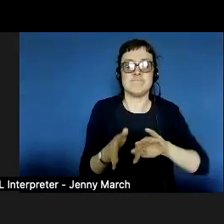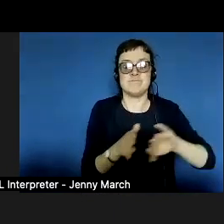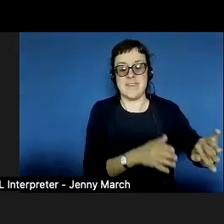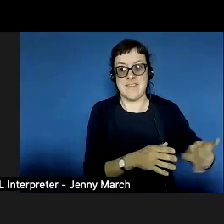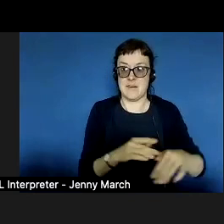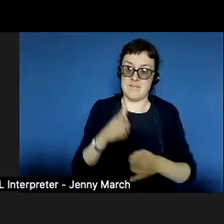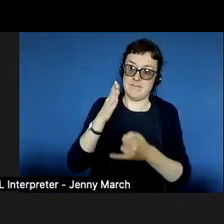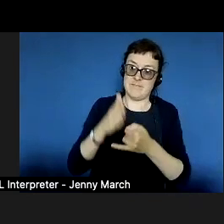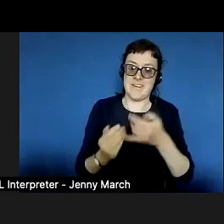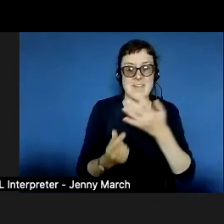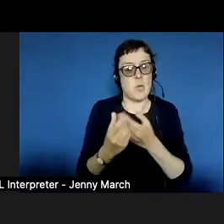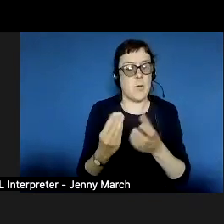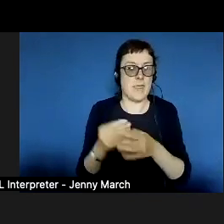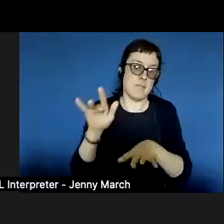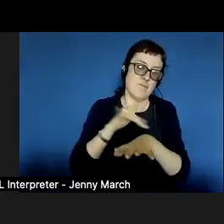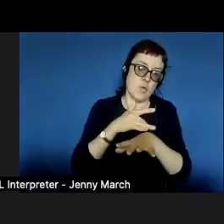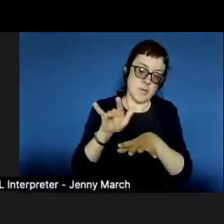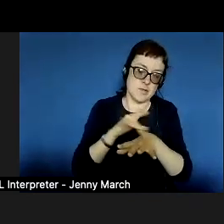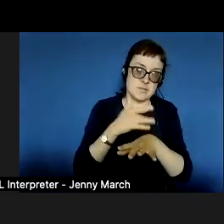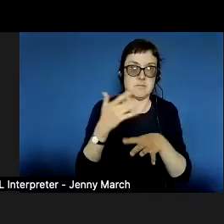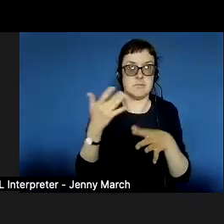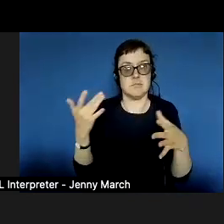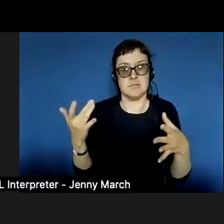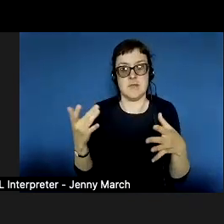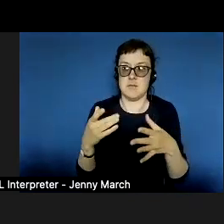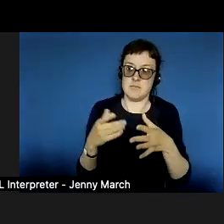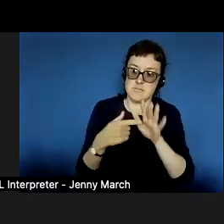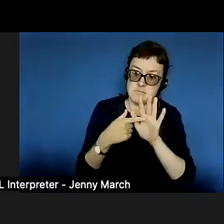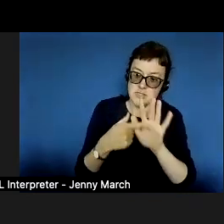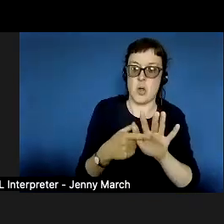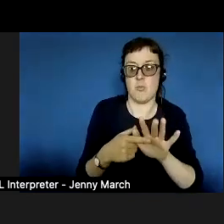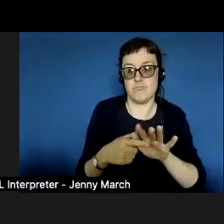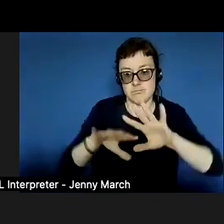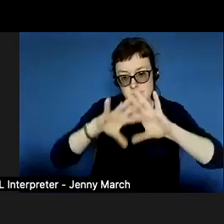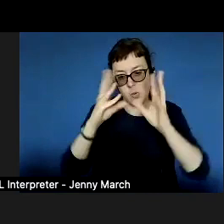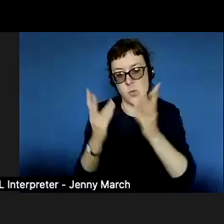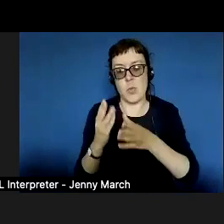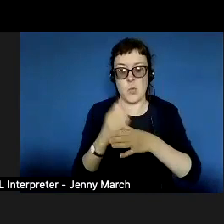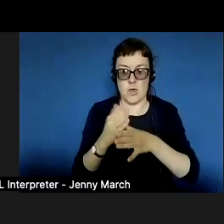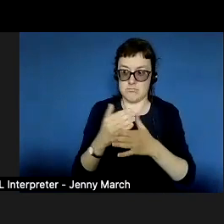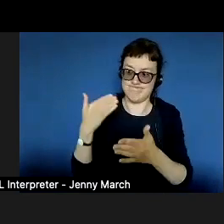and we had like kind of the culmination of all the work that we had done alongside